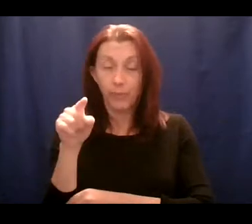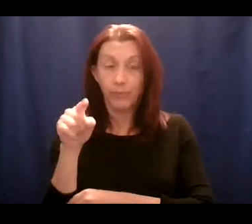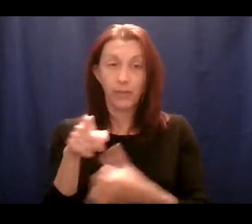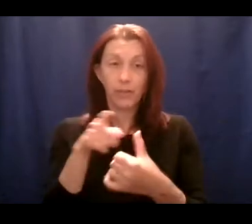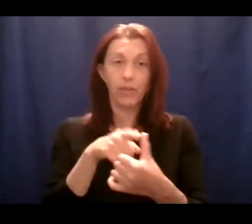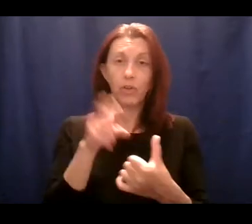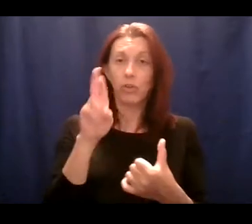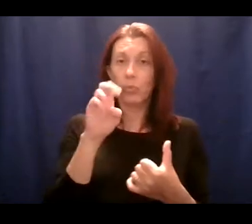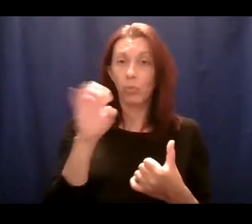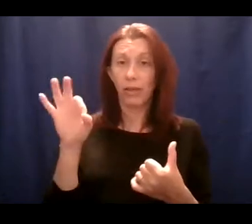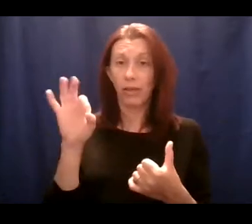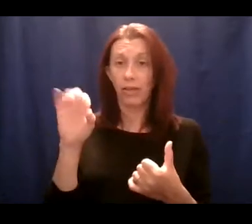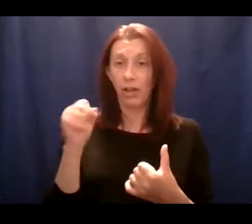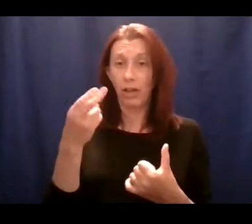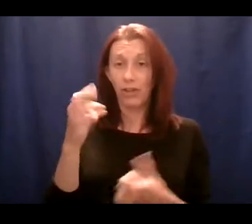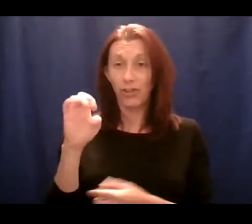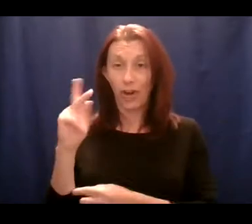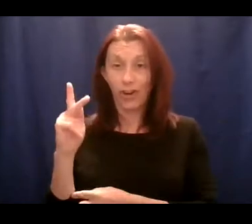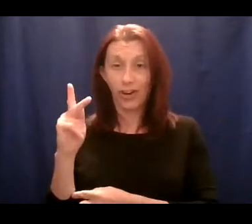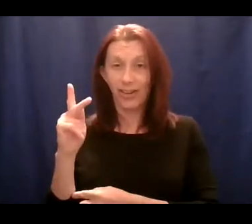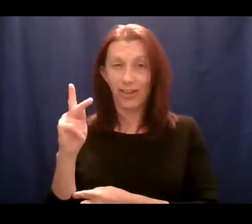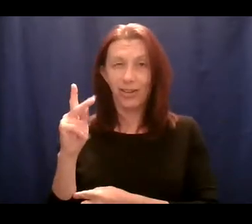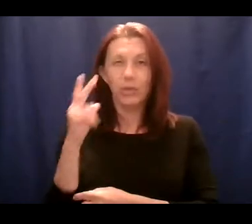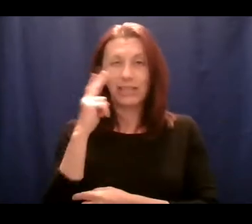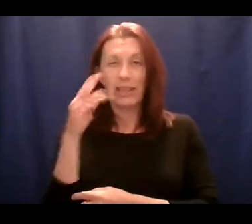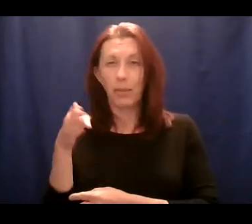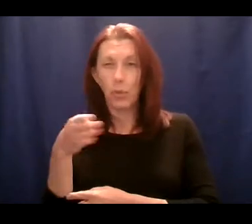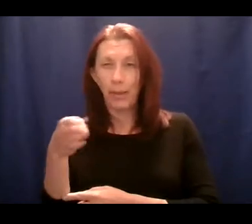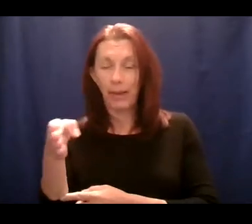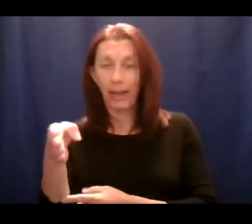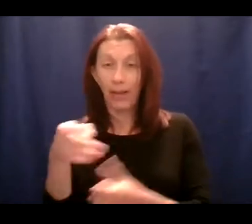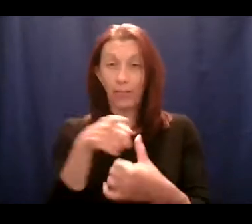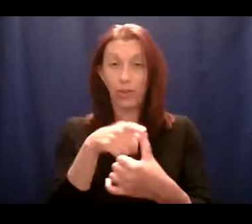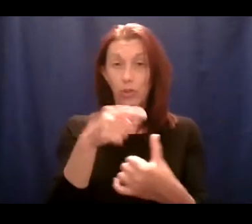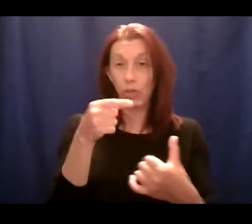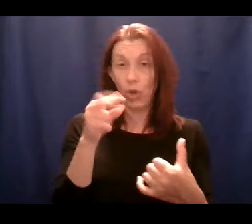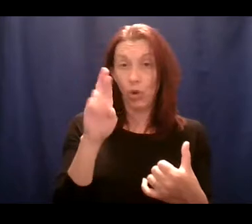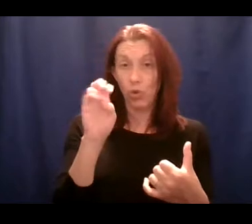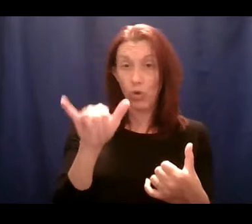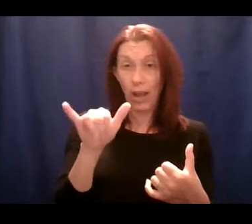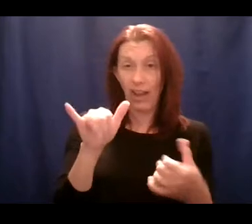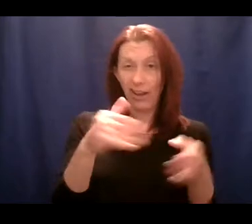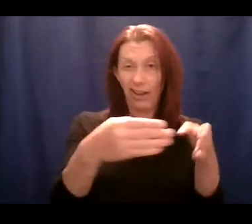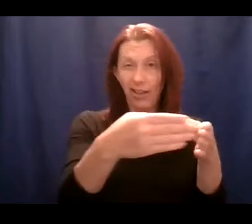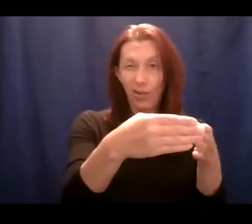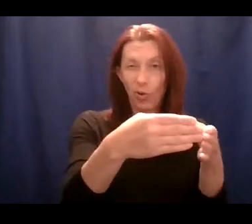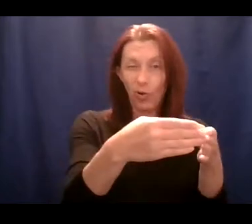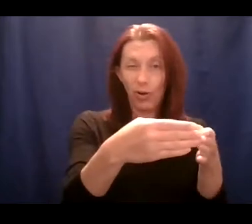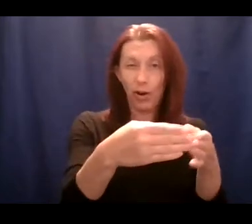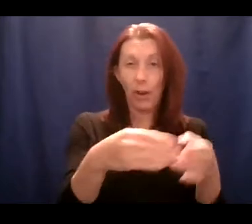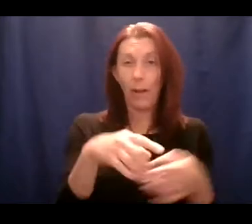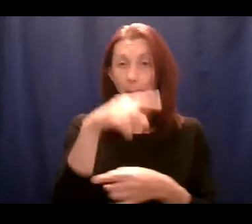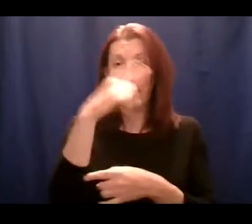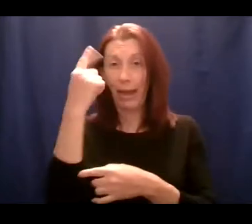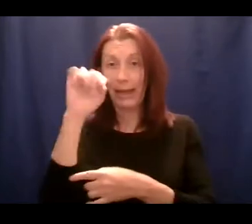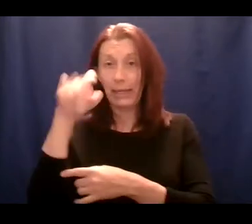sharks in here. They're the ones that are swimming around. We have our gray reef shark over here in the corner and our blacktip reef shark, and